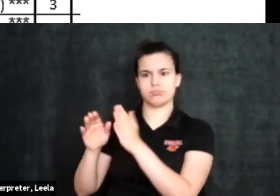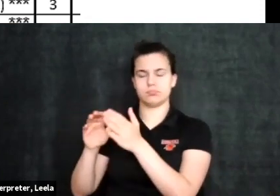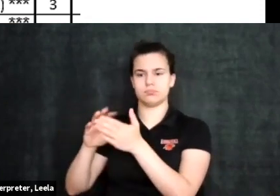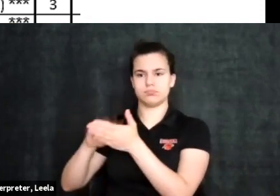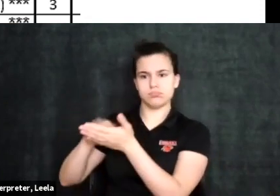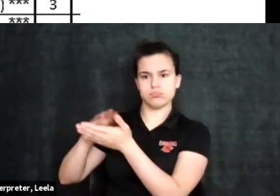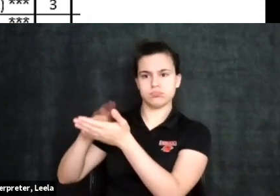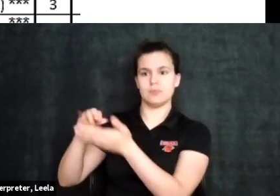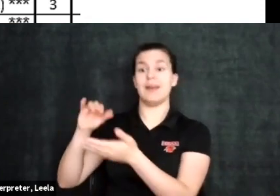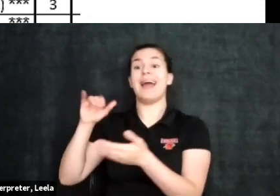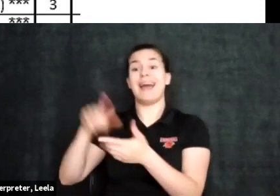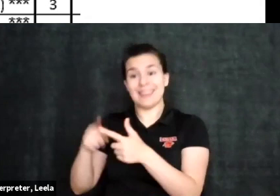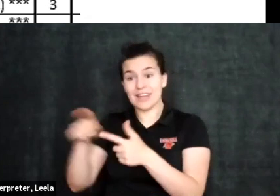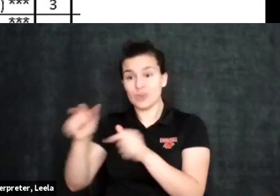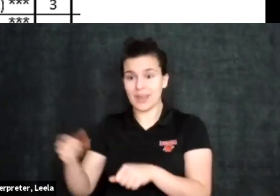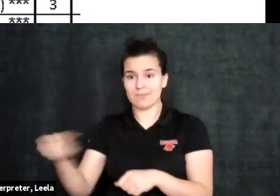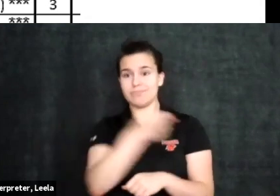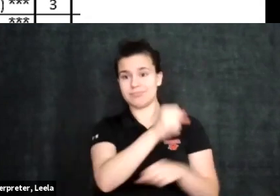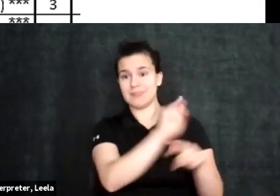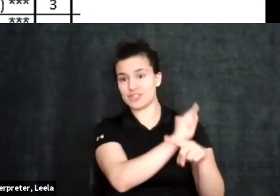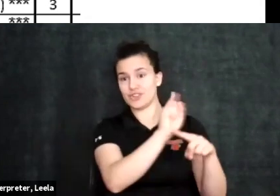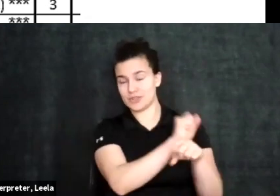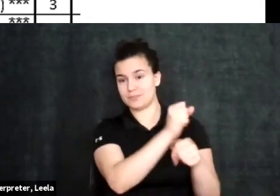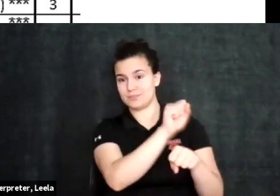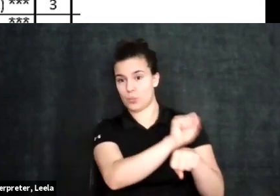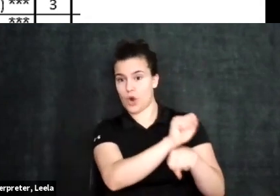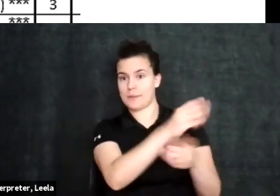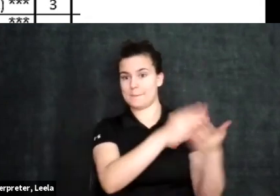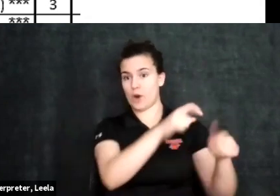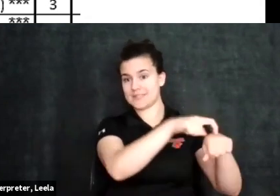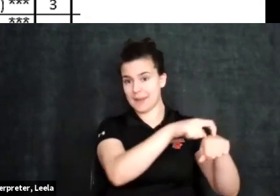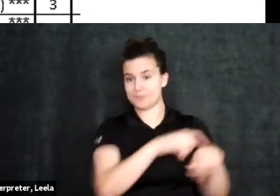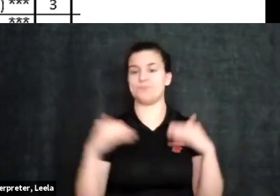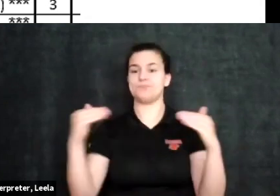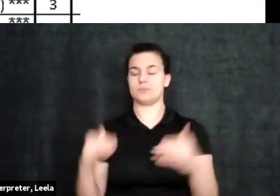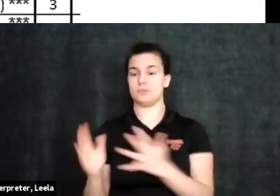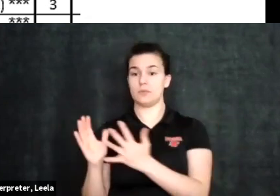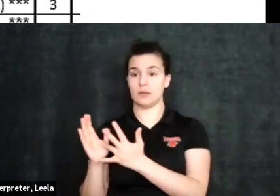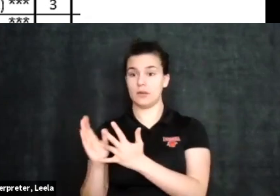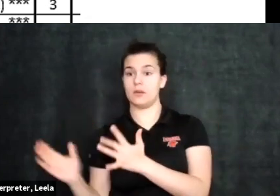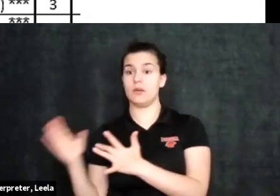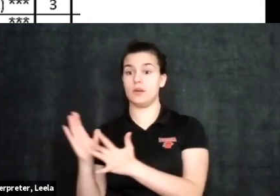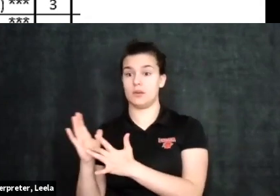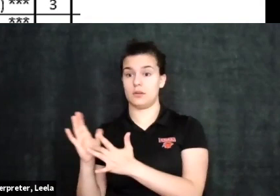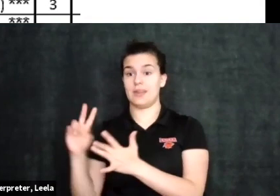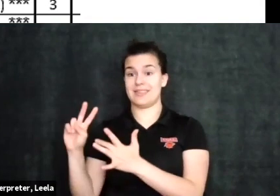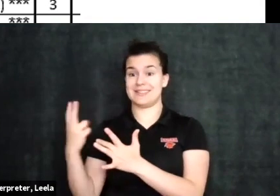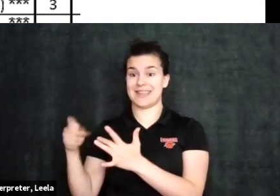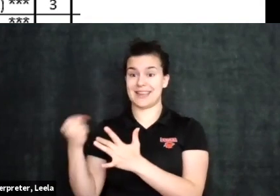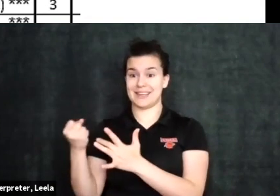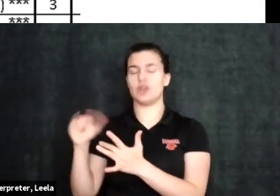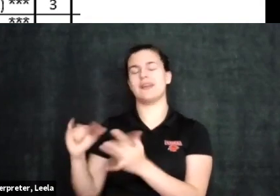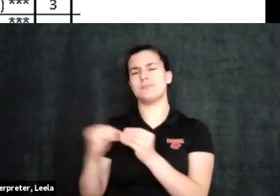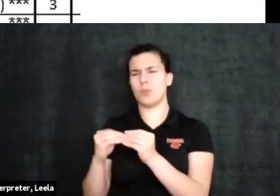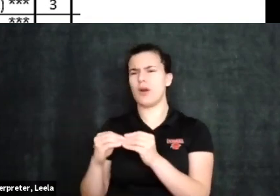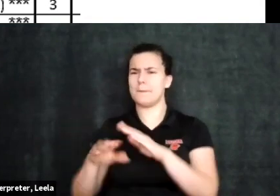work part-time for internships. Our second year, again, has a lot of the basics with the physics and all, but we